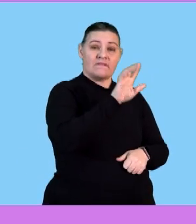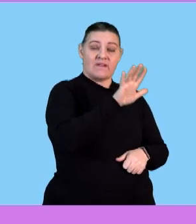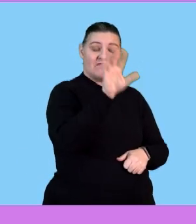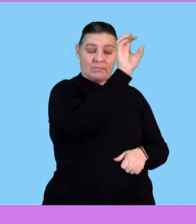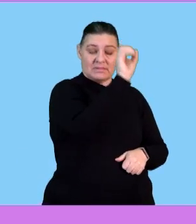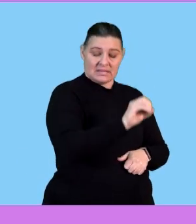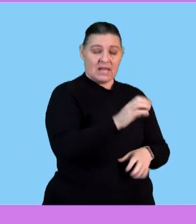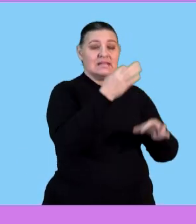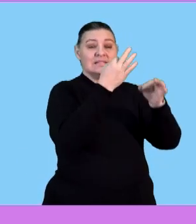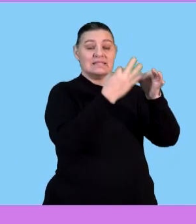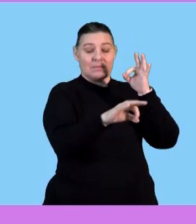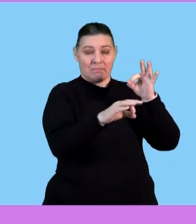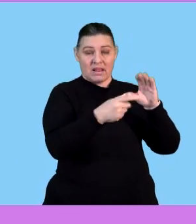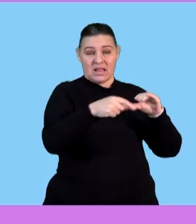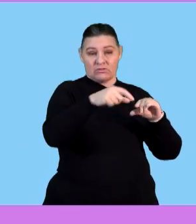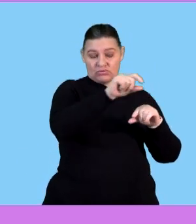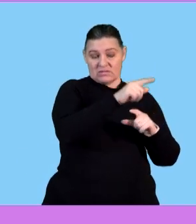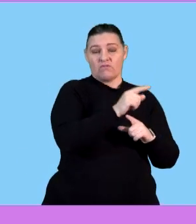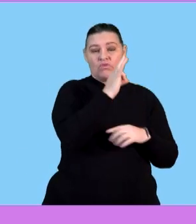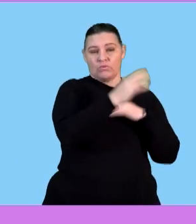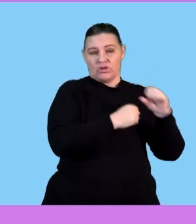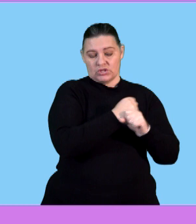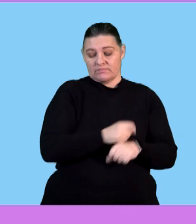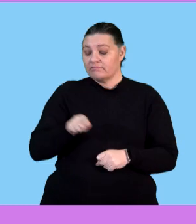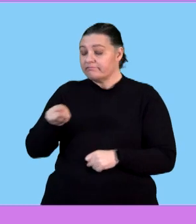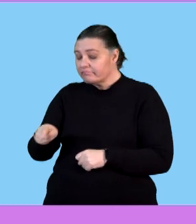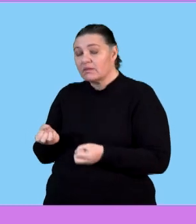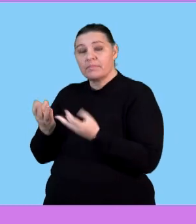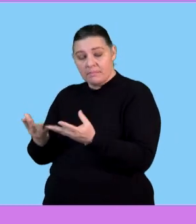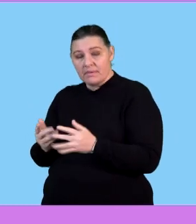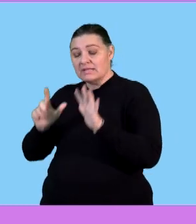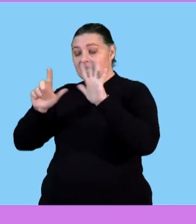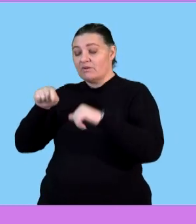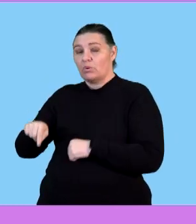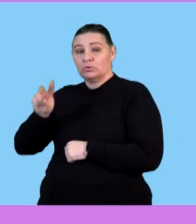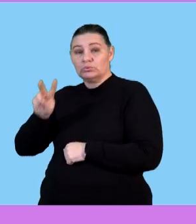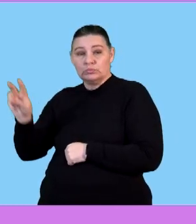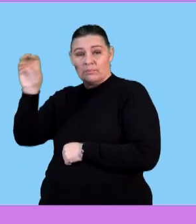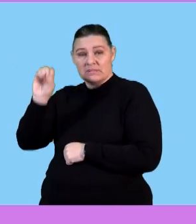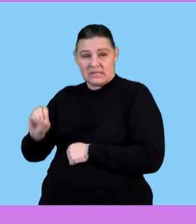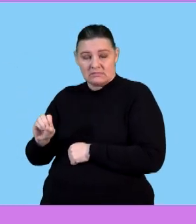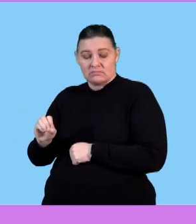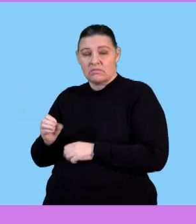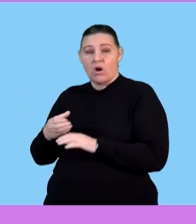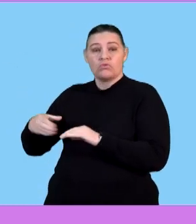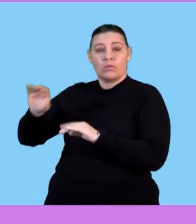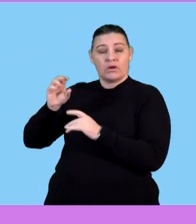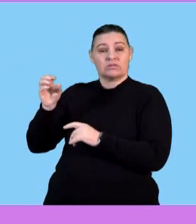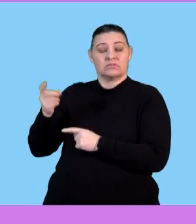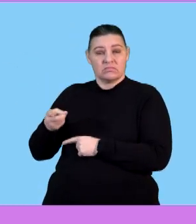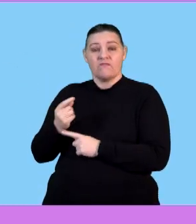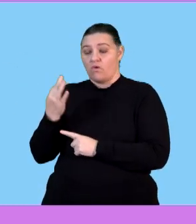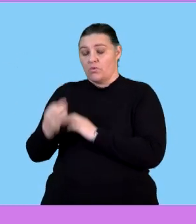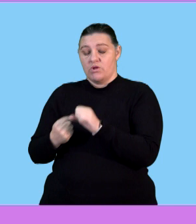8.15%, simple interest over 3 years. Bank B offers him 7.2% compound interest over